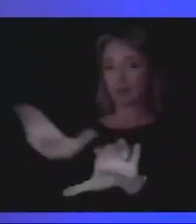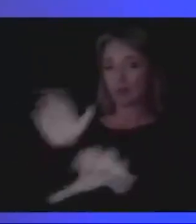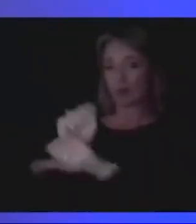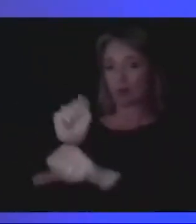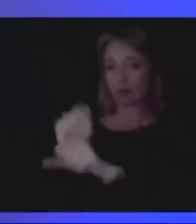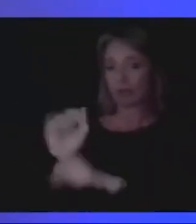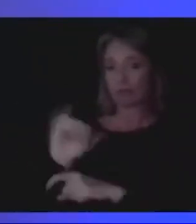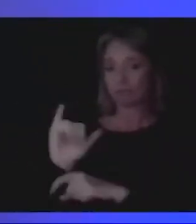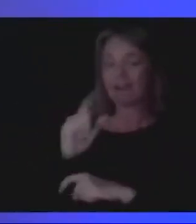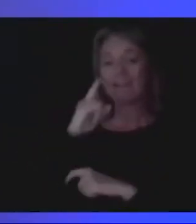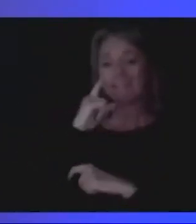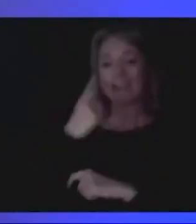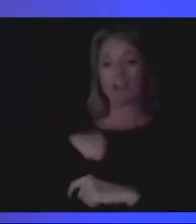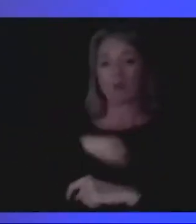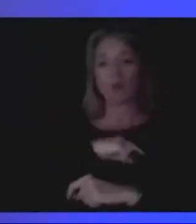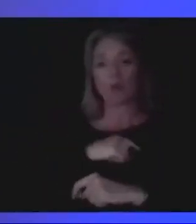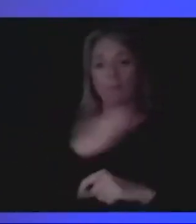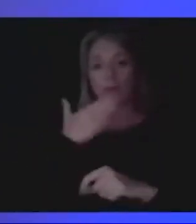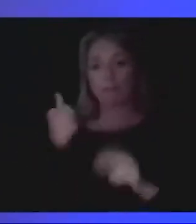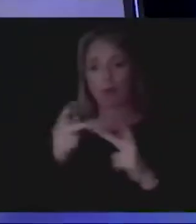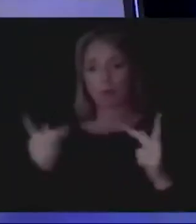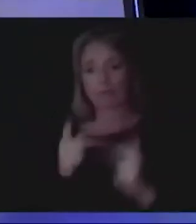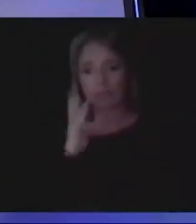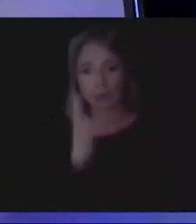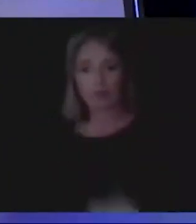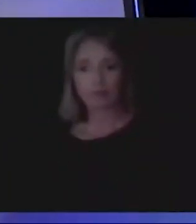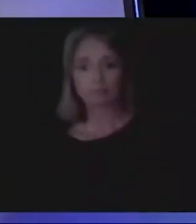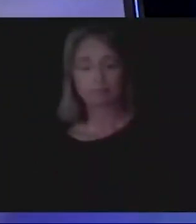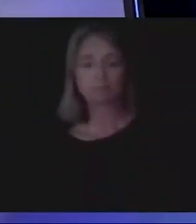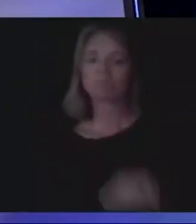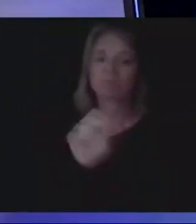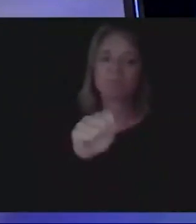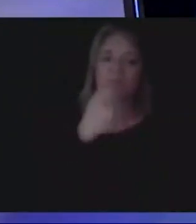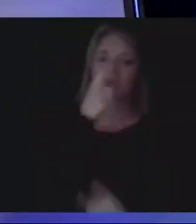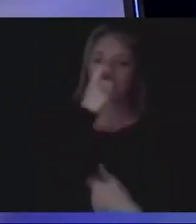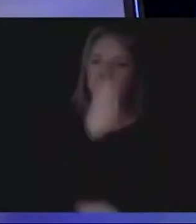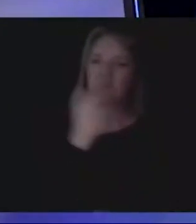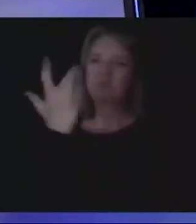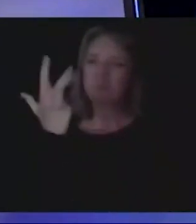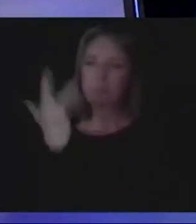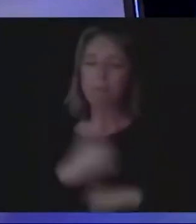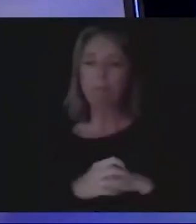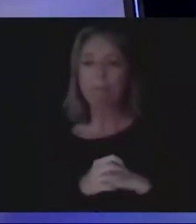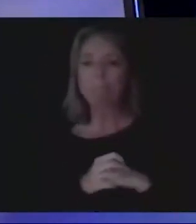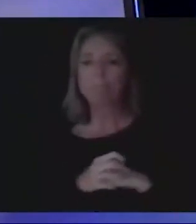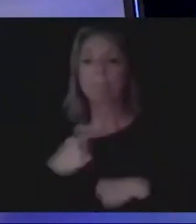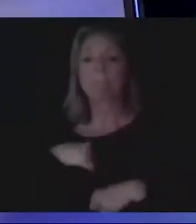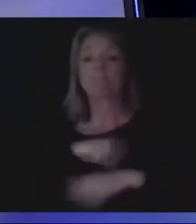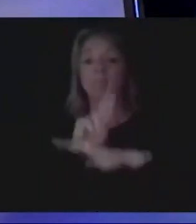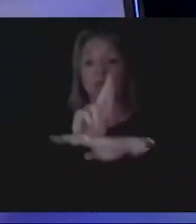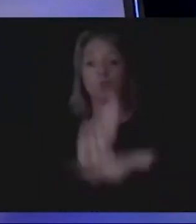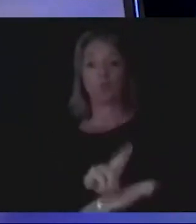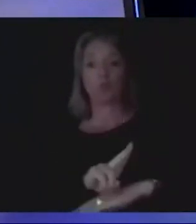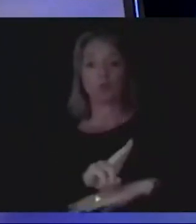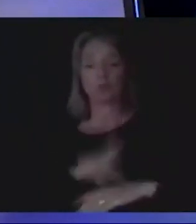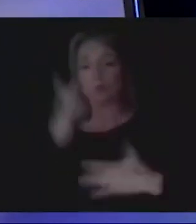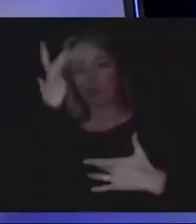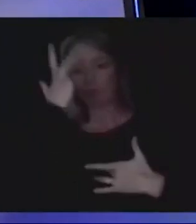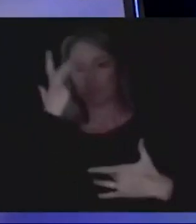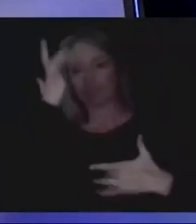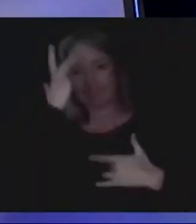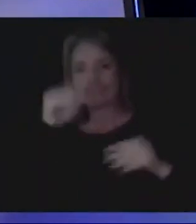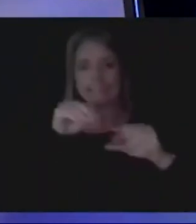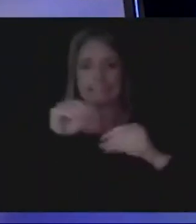going to be in a better place. Yeah, it's interesting because you think we're pretty used to the ebb and flow of disease in the United States, and you